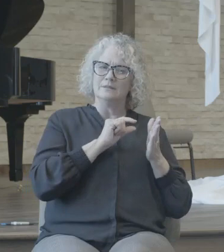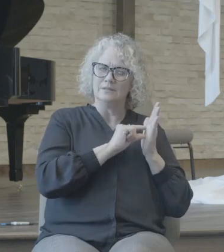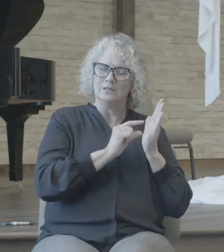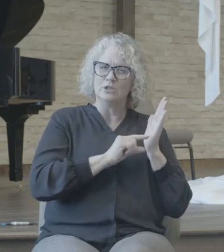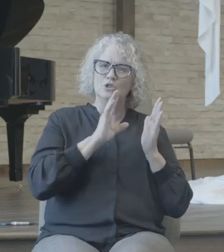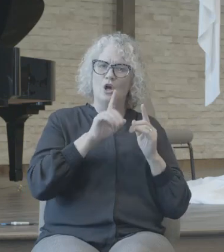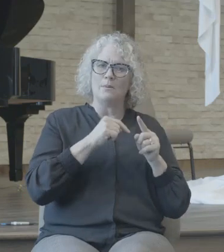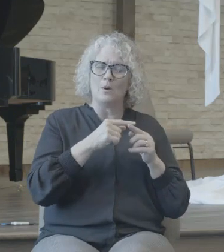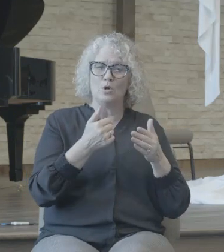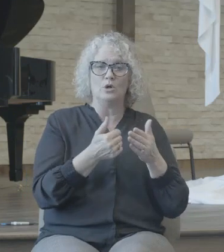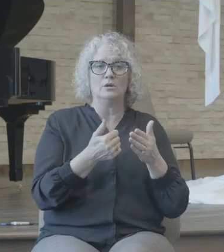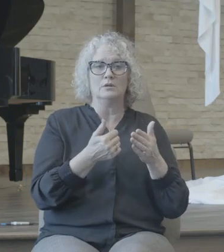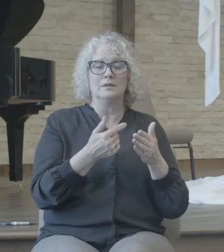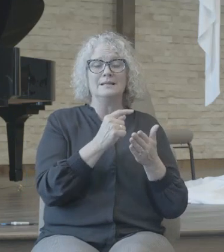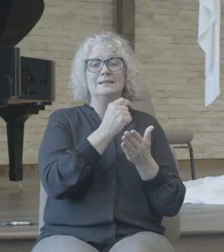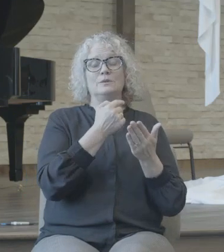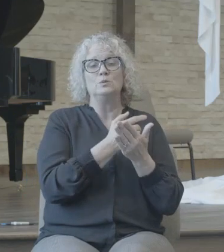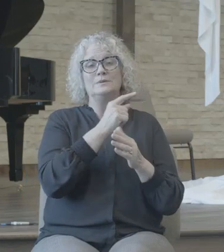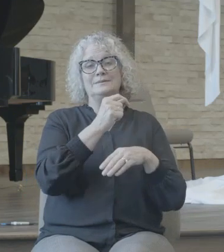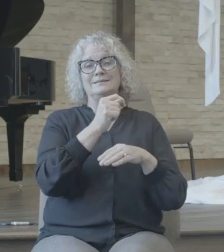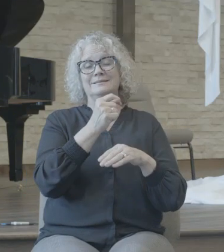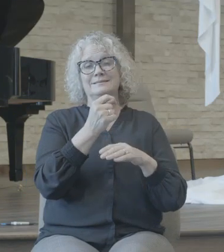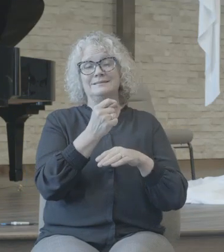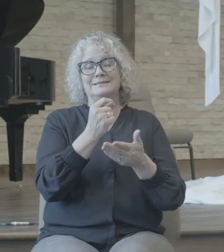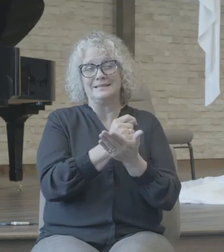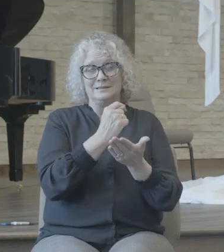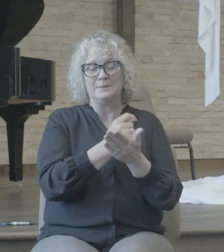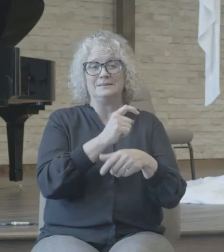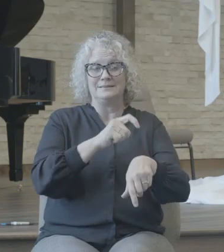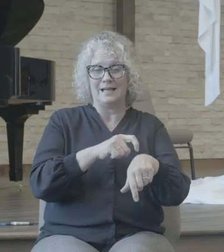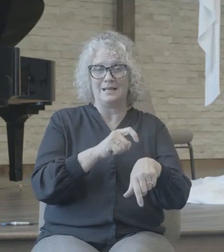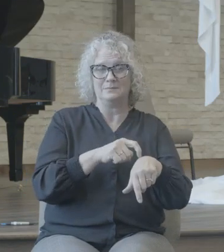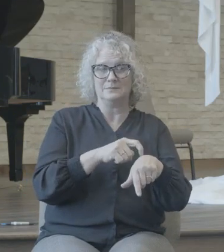living now and about the second coming of Jesus.